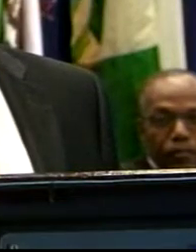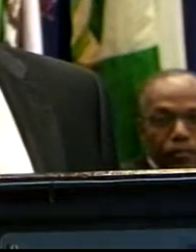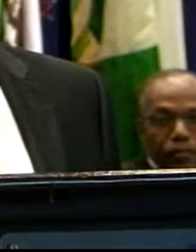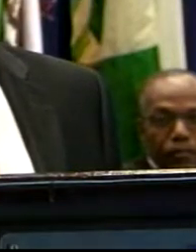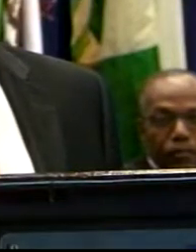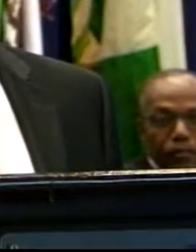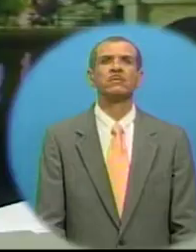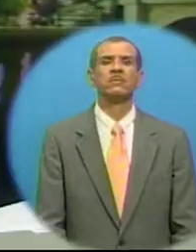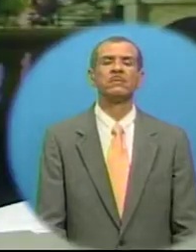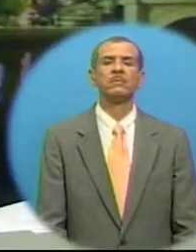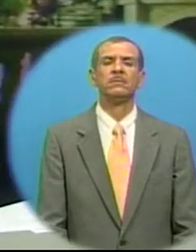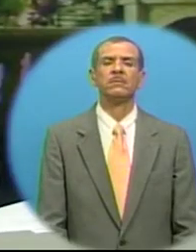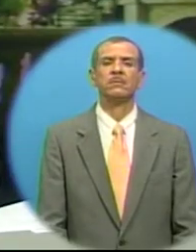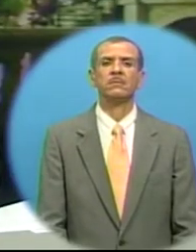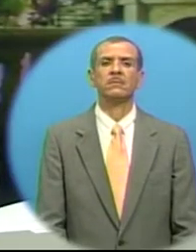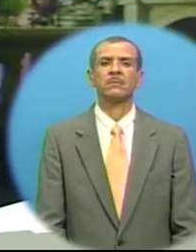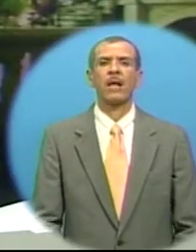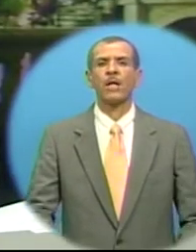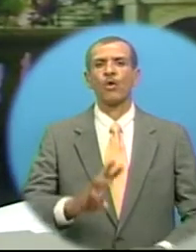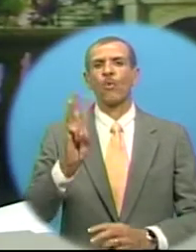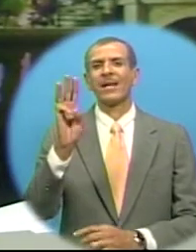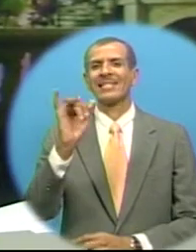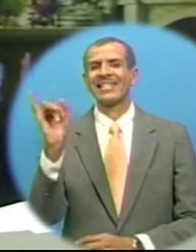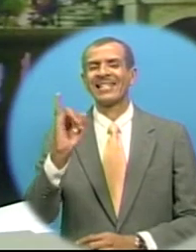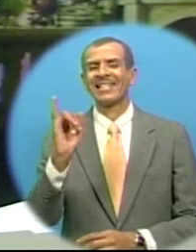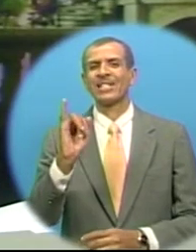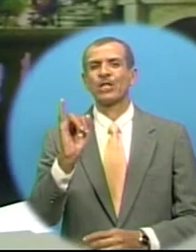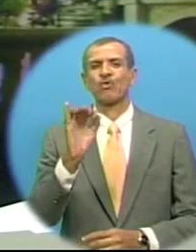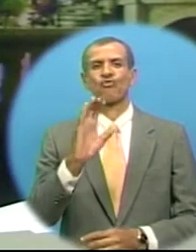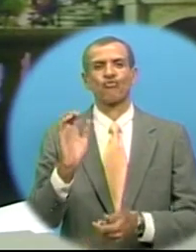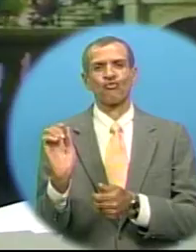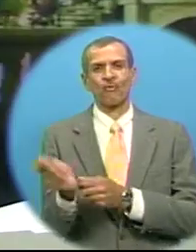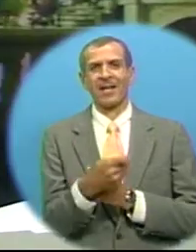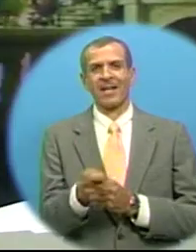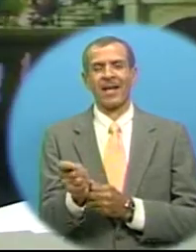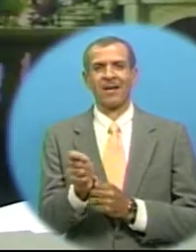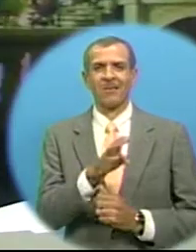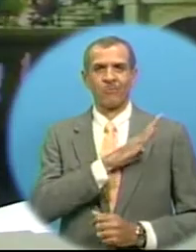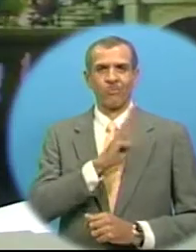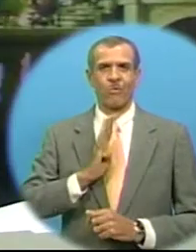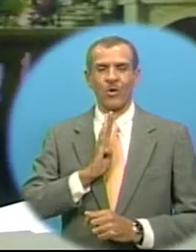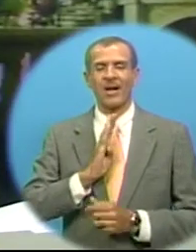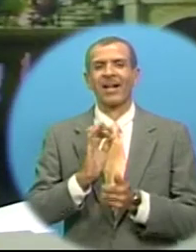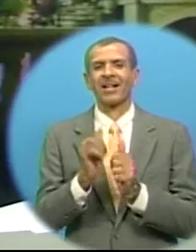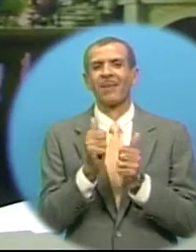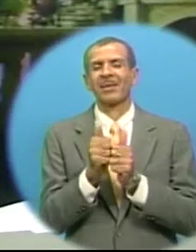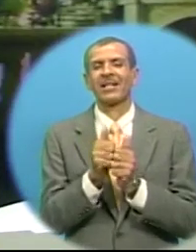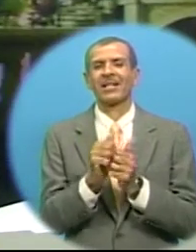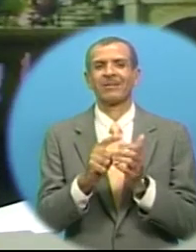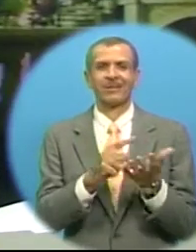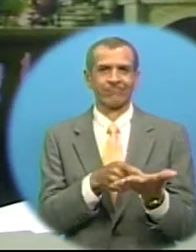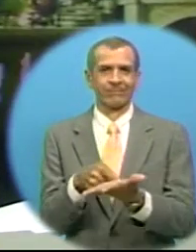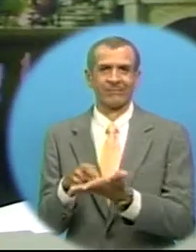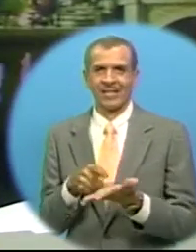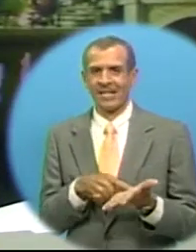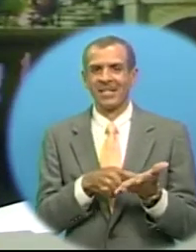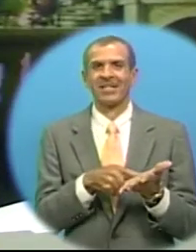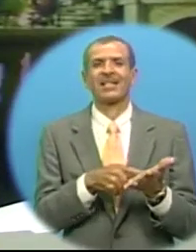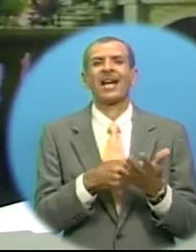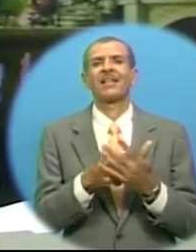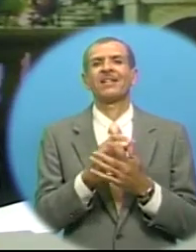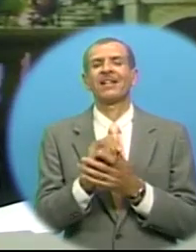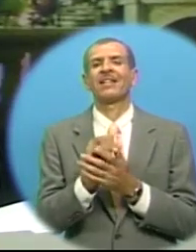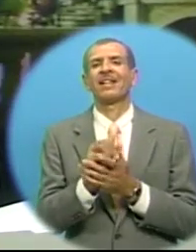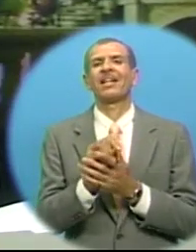in Barbados. The West Indies Cricket Board and the players have resumed talks in the aftermath of the botched tour of